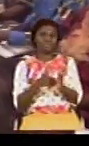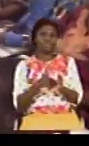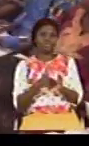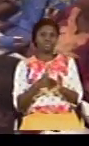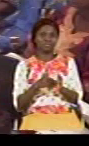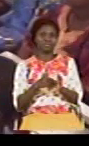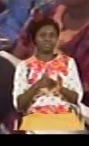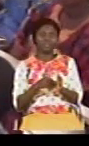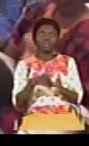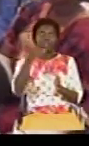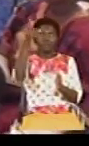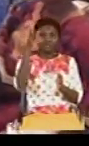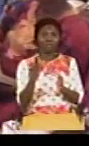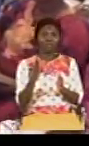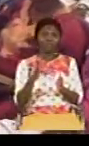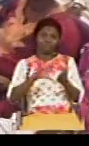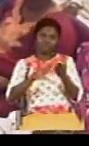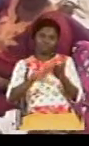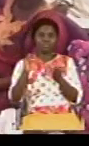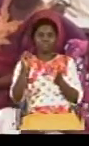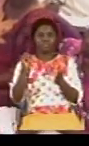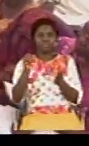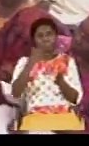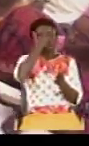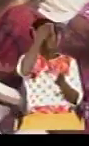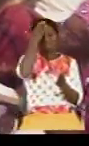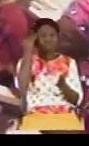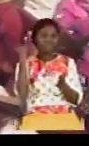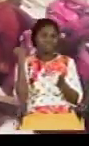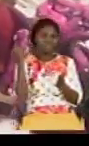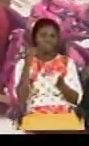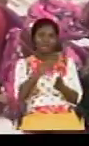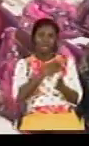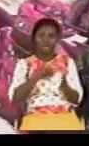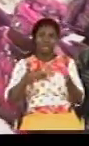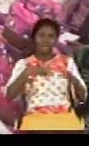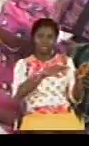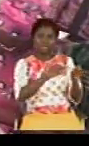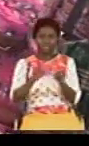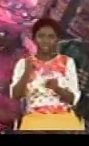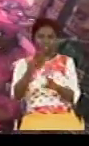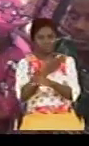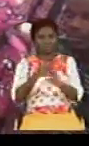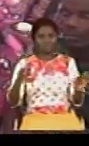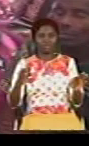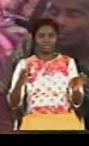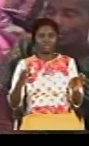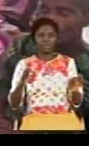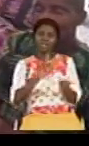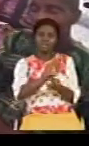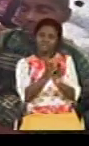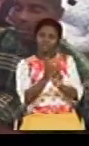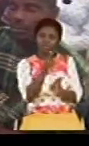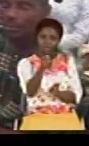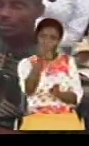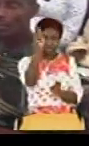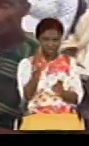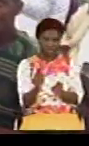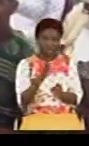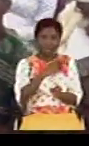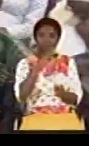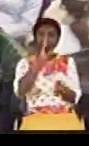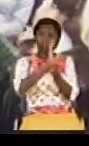God forgets, and God sets you free. Repent ye therefore and be converted, that